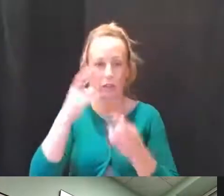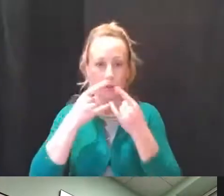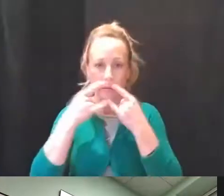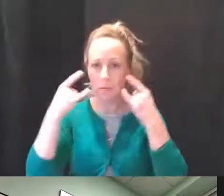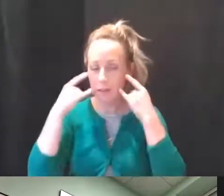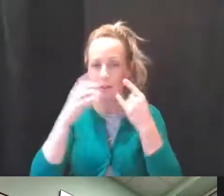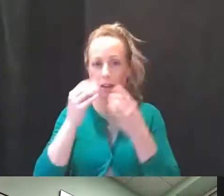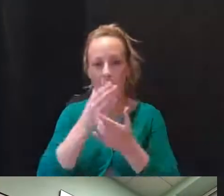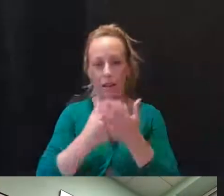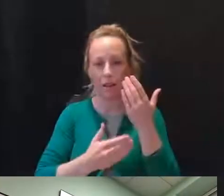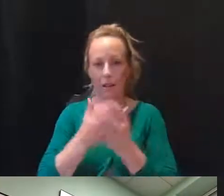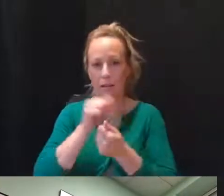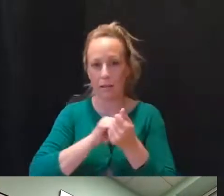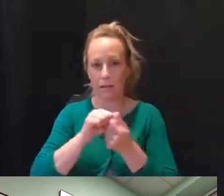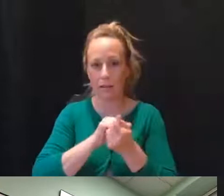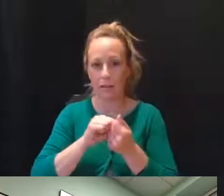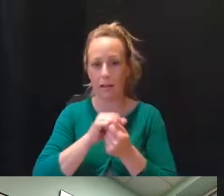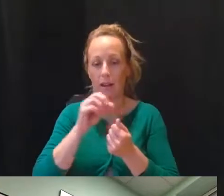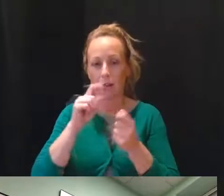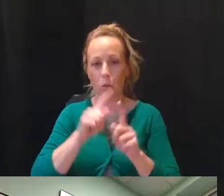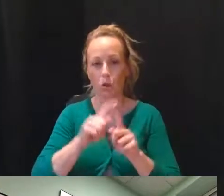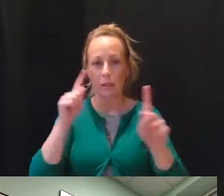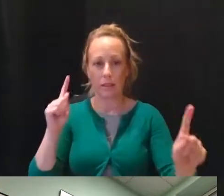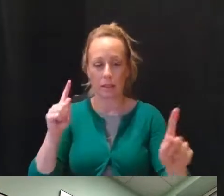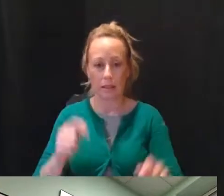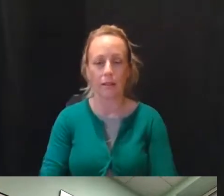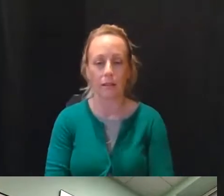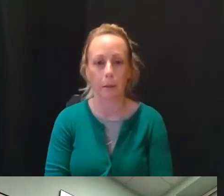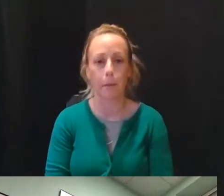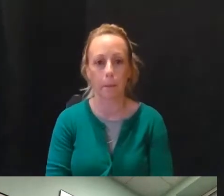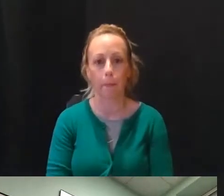hygiene, and of course the physical distancing.